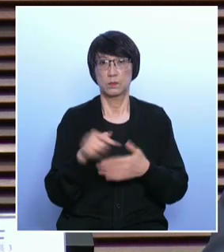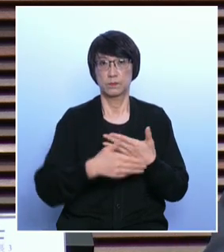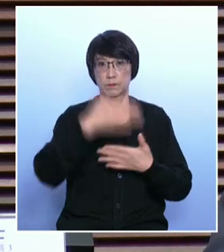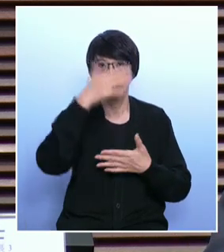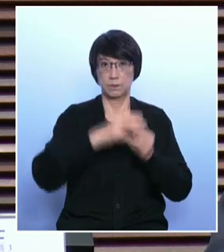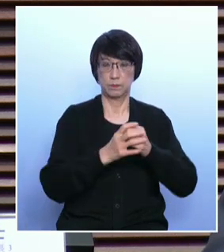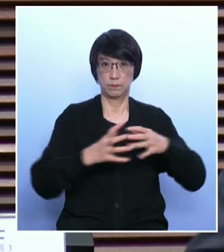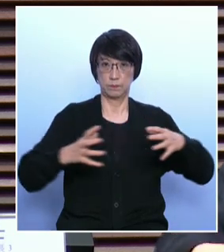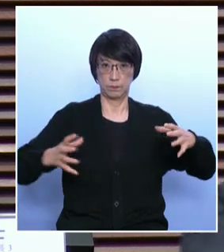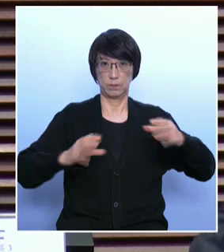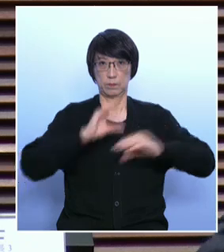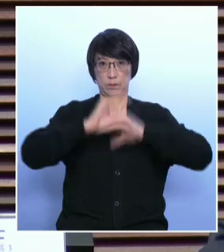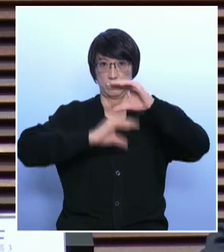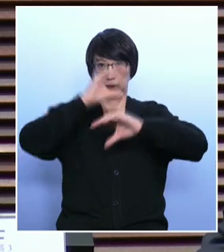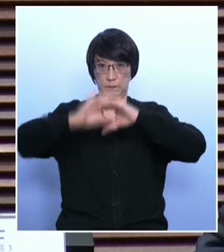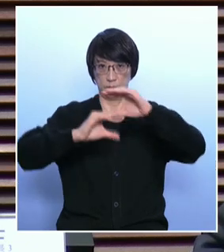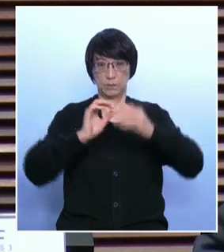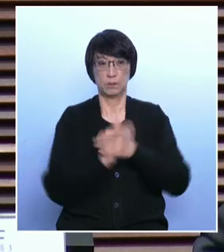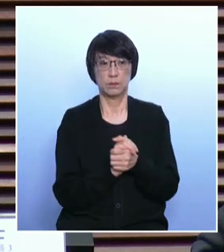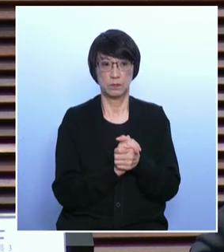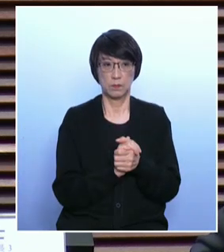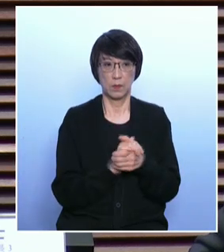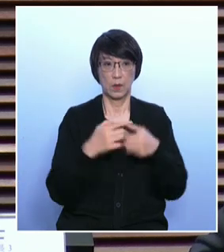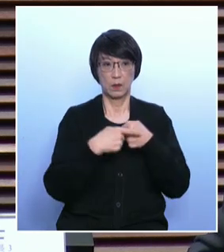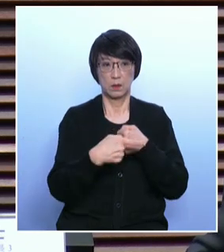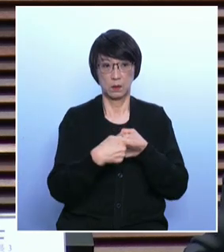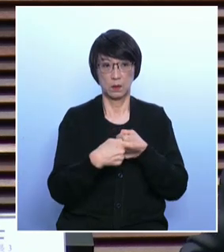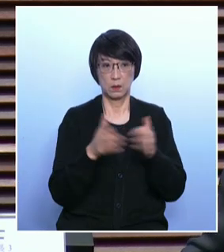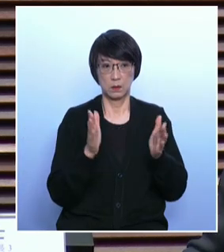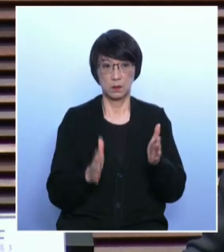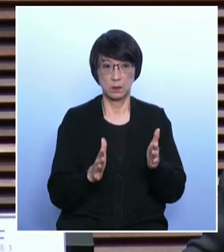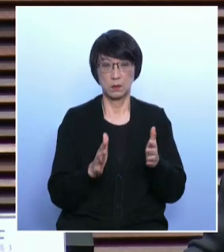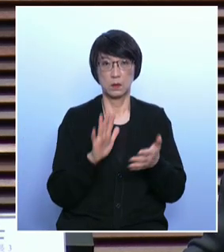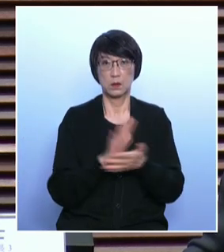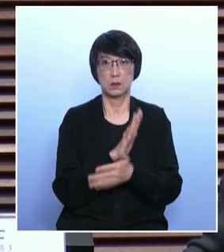we received $100 million in 2023 to